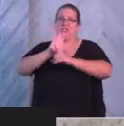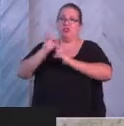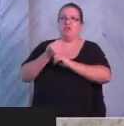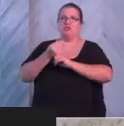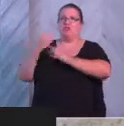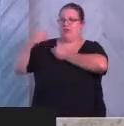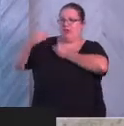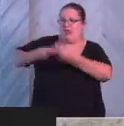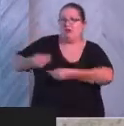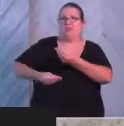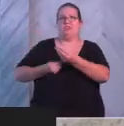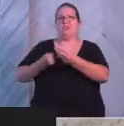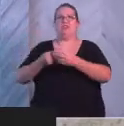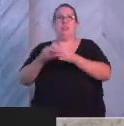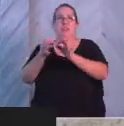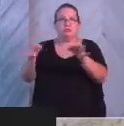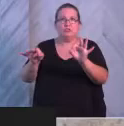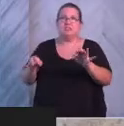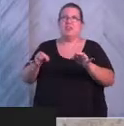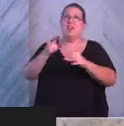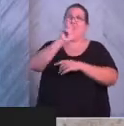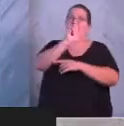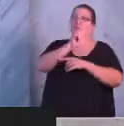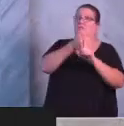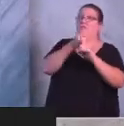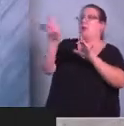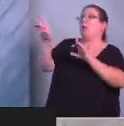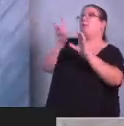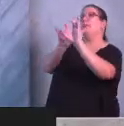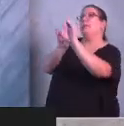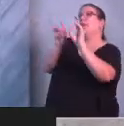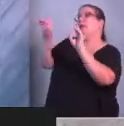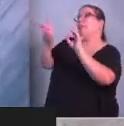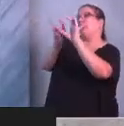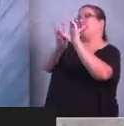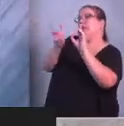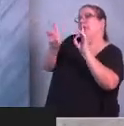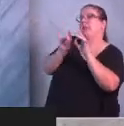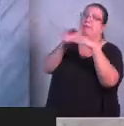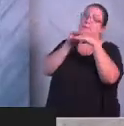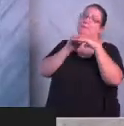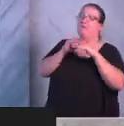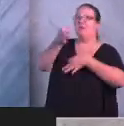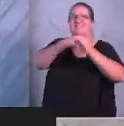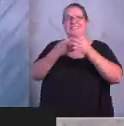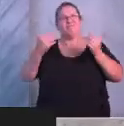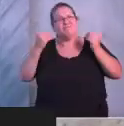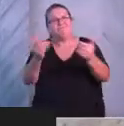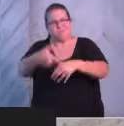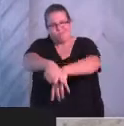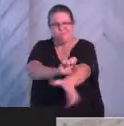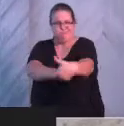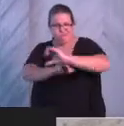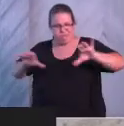are cherry picking the recommendations from the Truth and Reconciliation Commission instead of doing the hard work of tackling issues that will improve